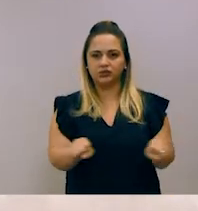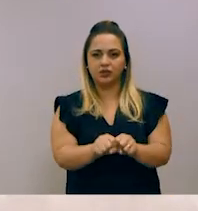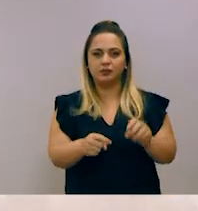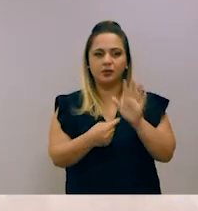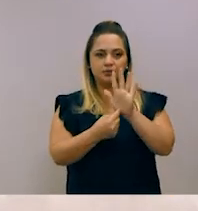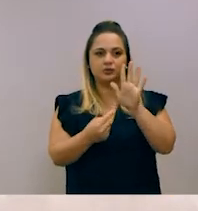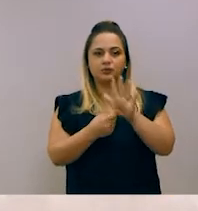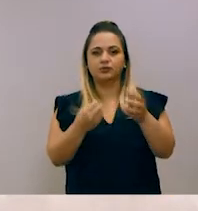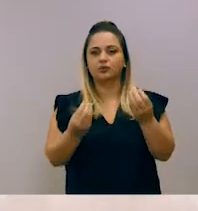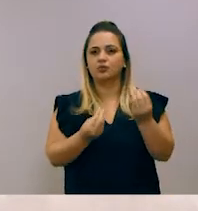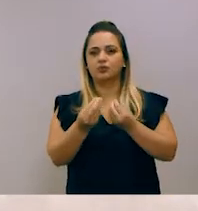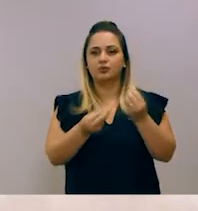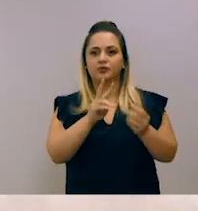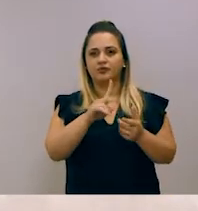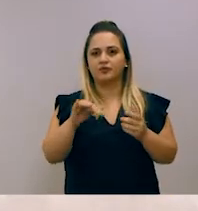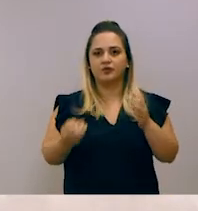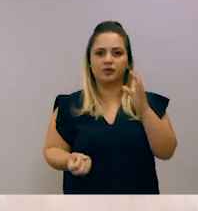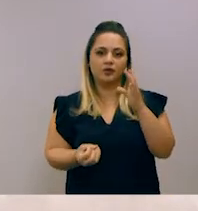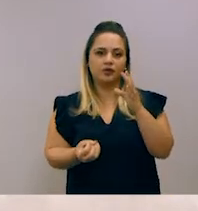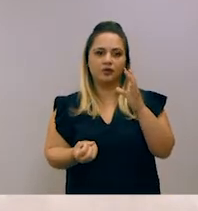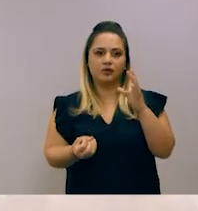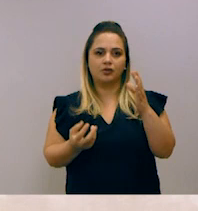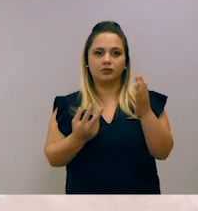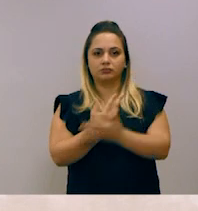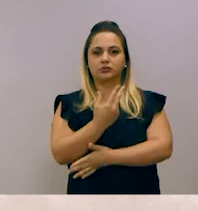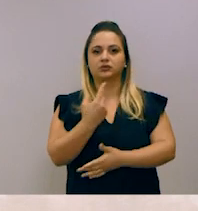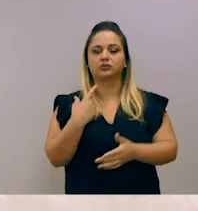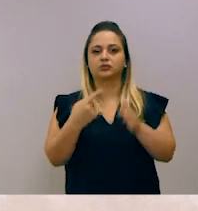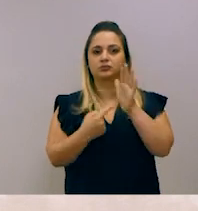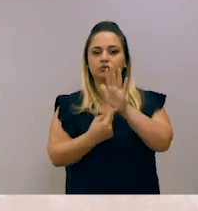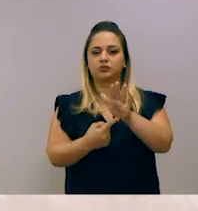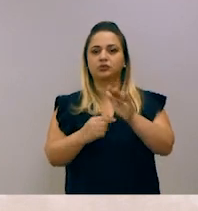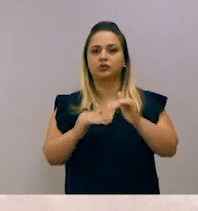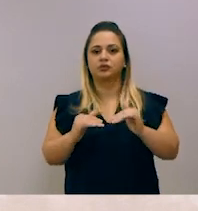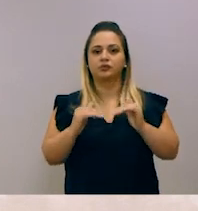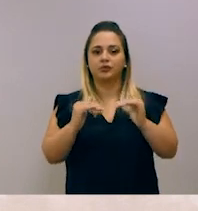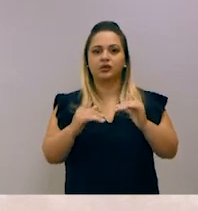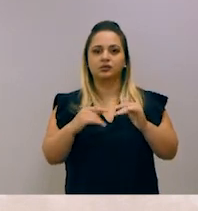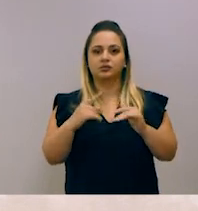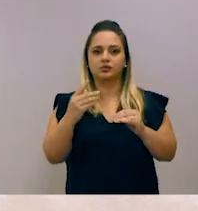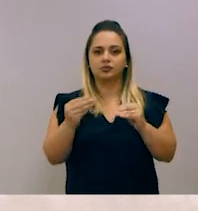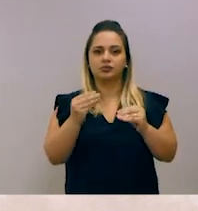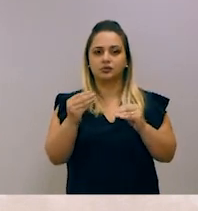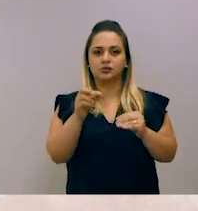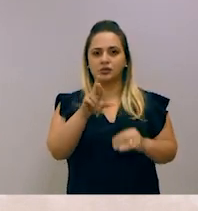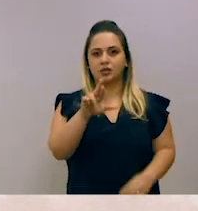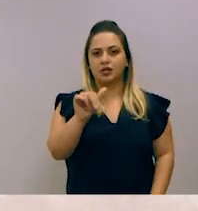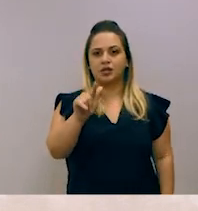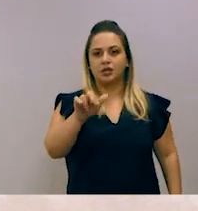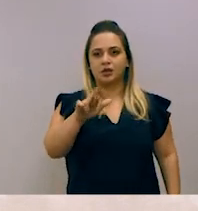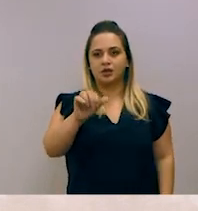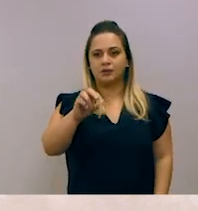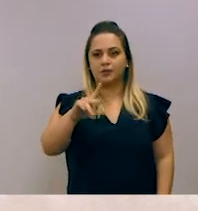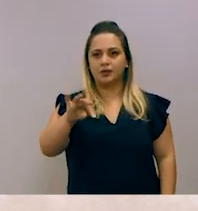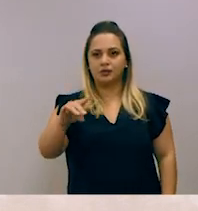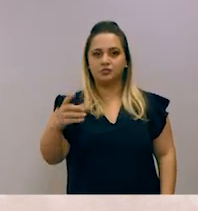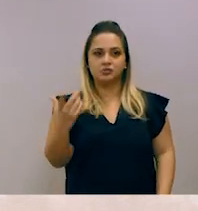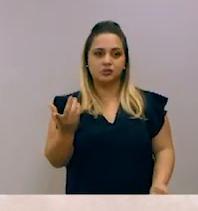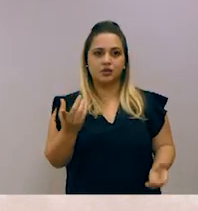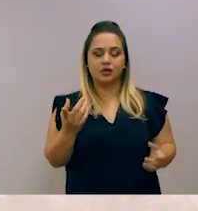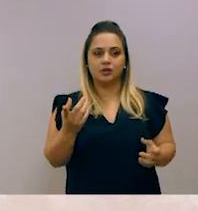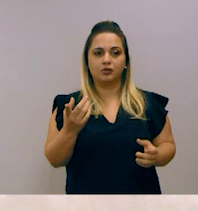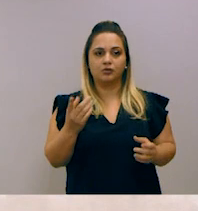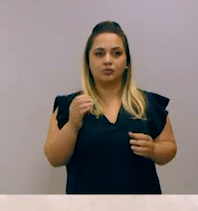architecture, and it happens if I have, if I basically have the requirements to